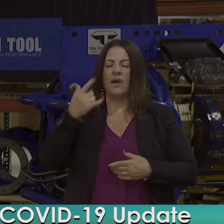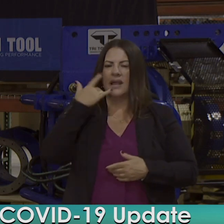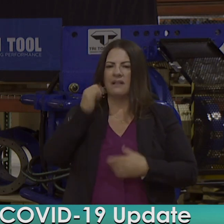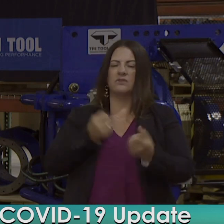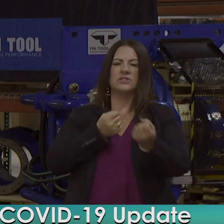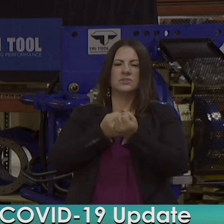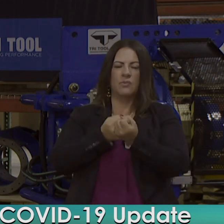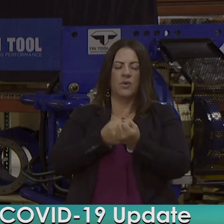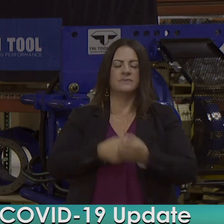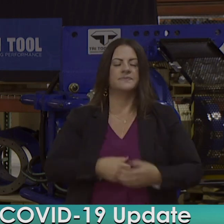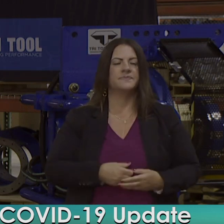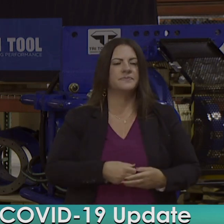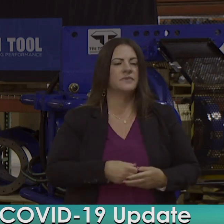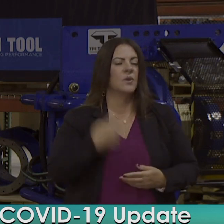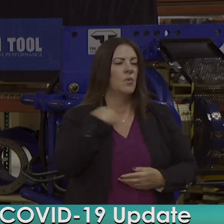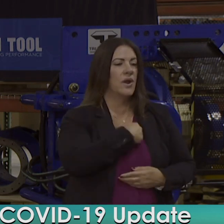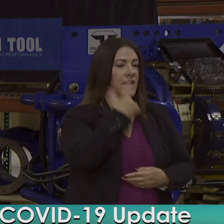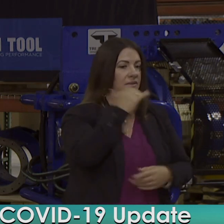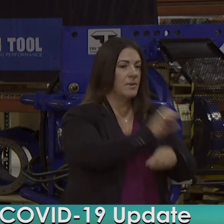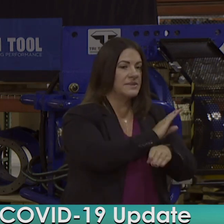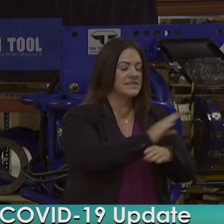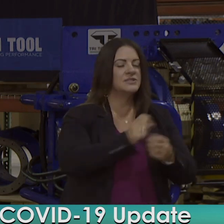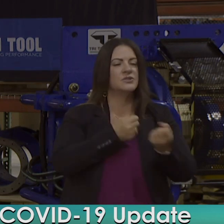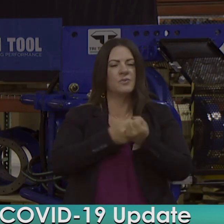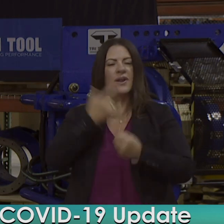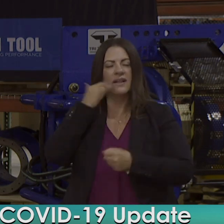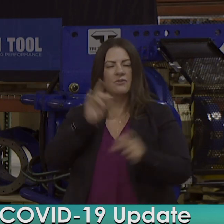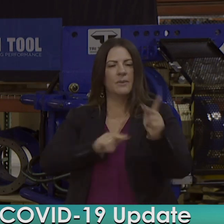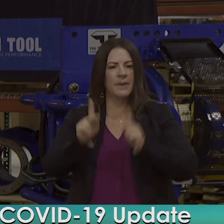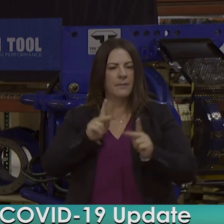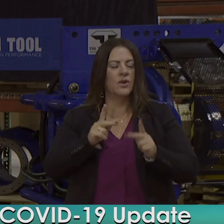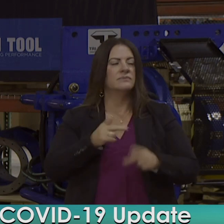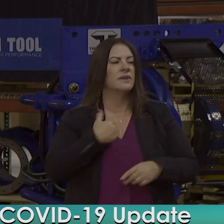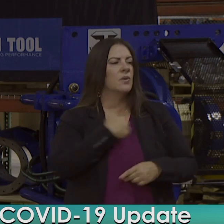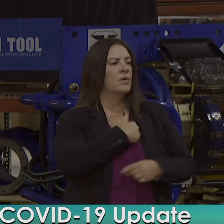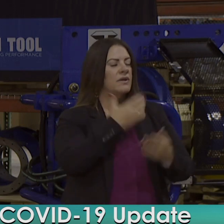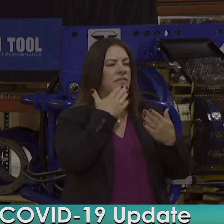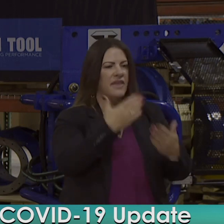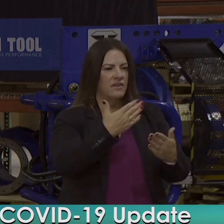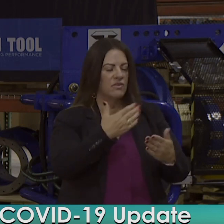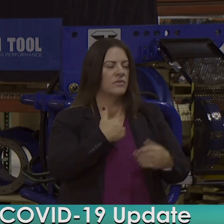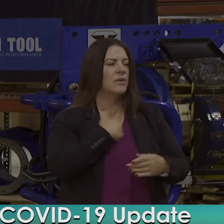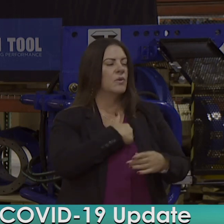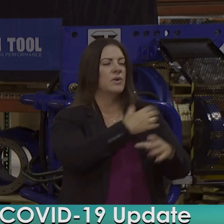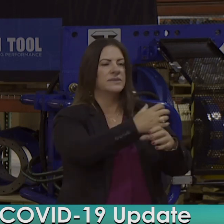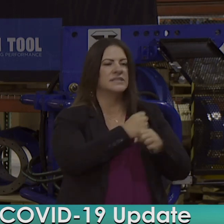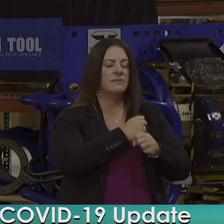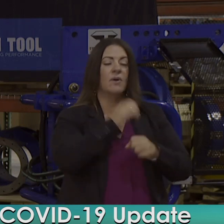them. We are here at TriTool, a great CMTA member. As the governor said, they're a recipient of some of the